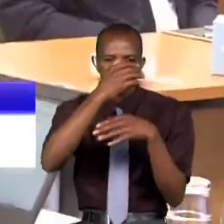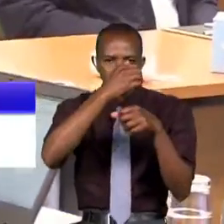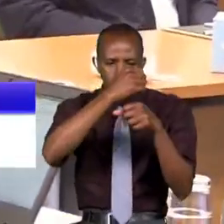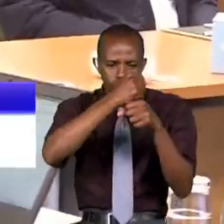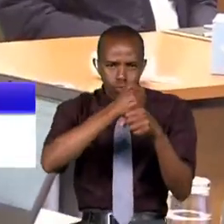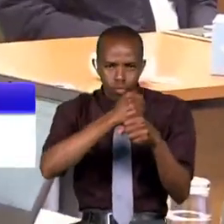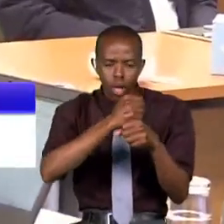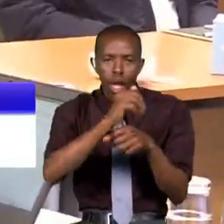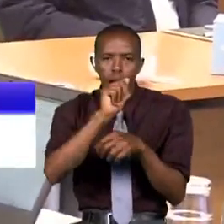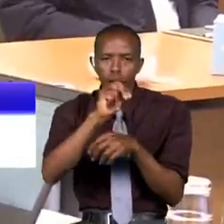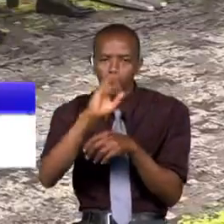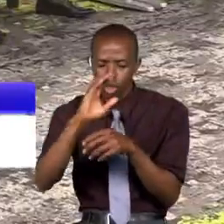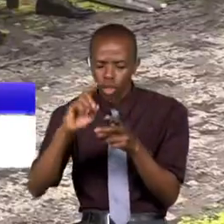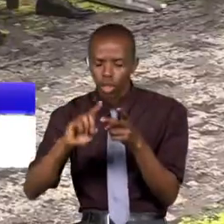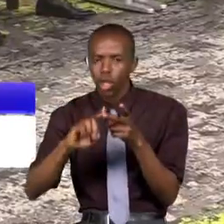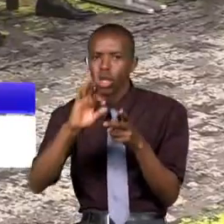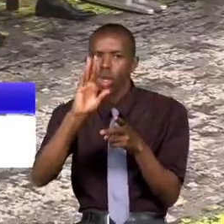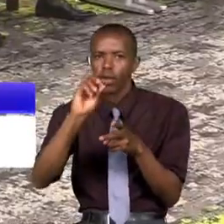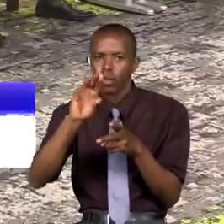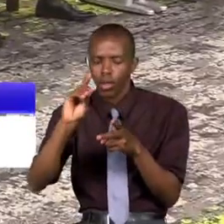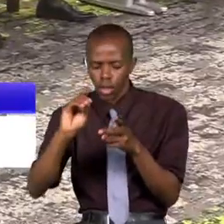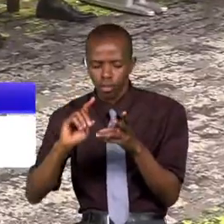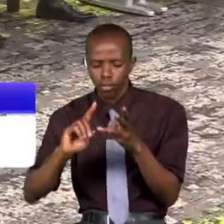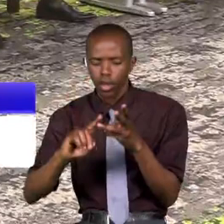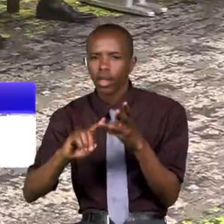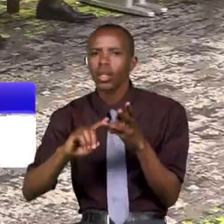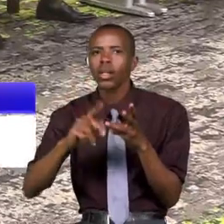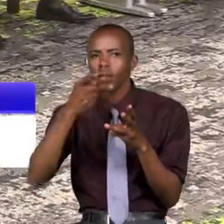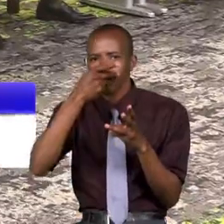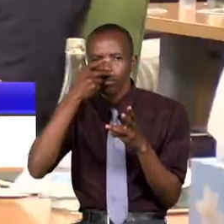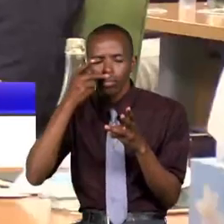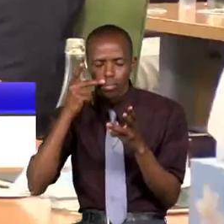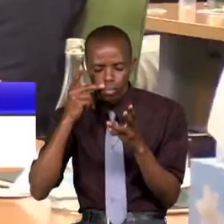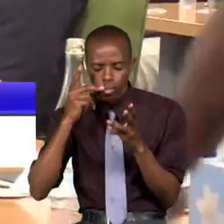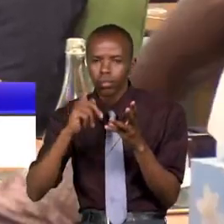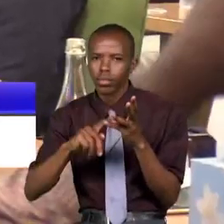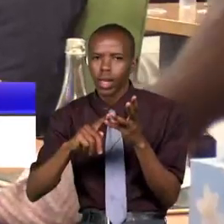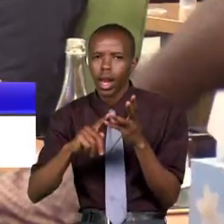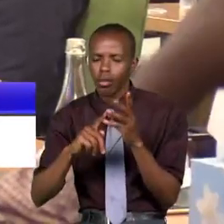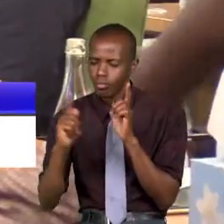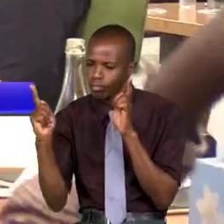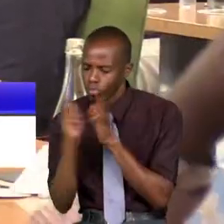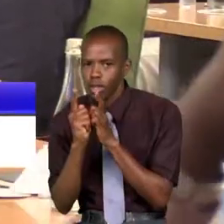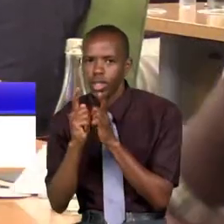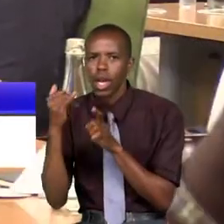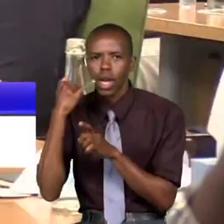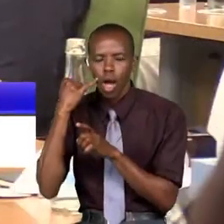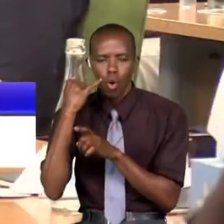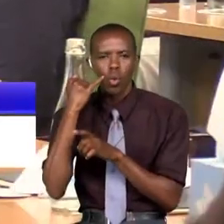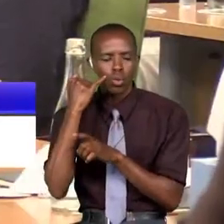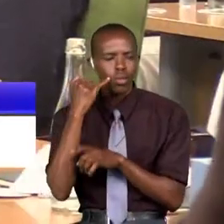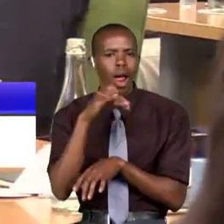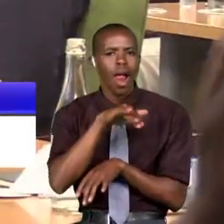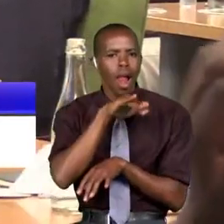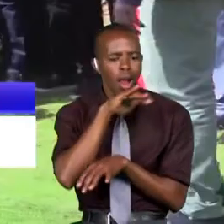coalition of ANC, Ford Kenya, Wiper and KANU met in Nakuru County, but at a different location with a